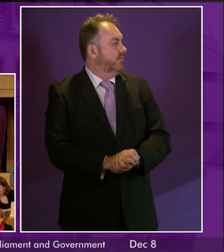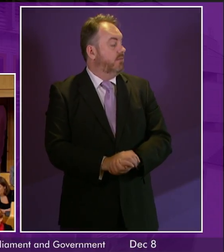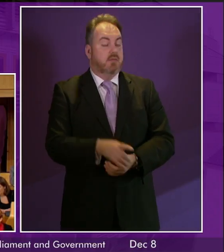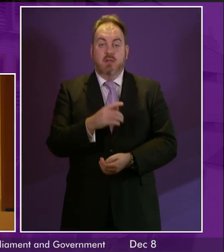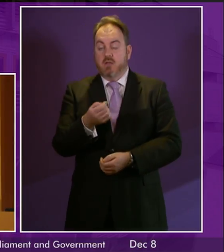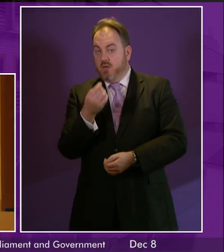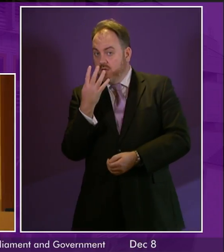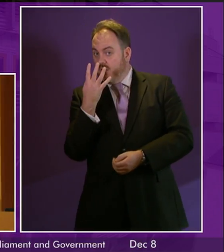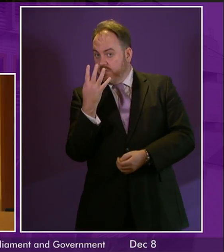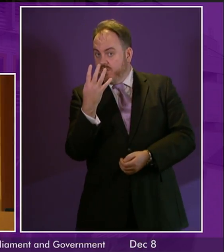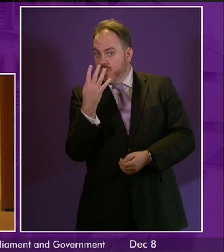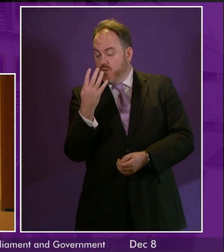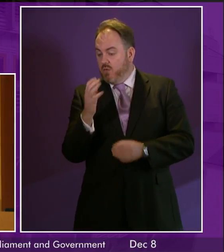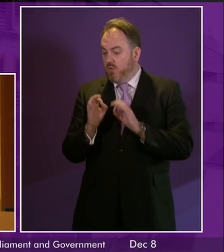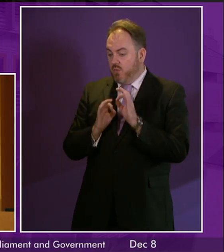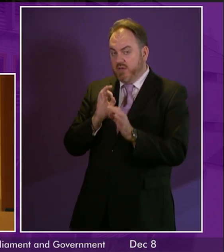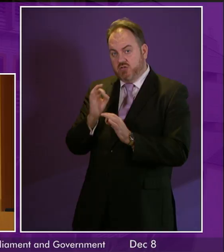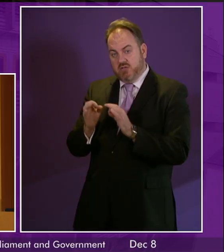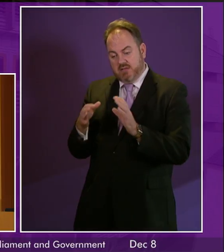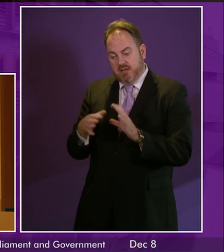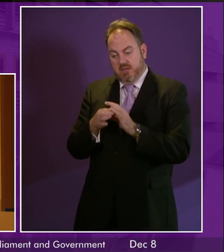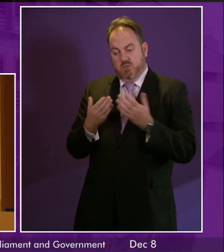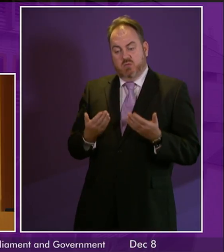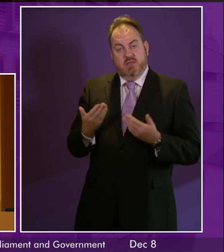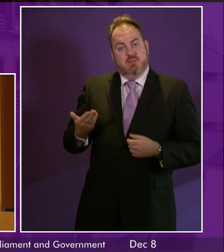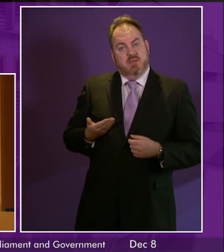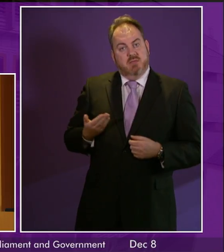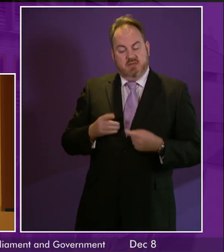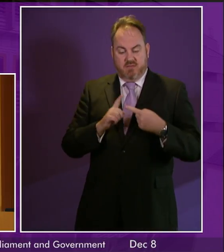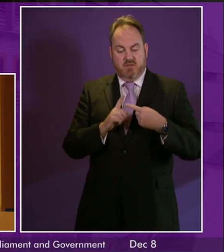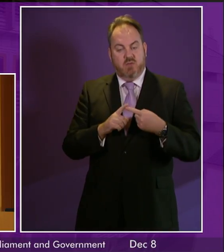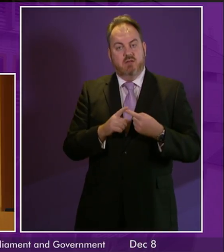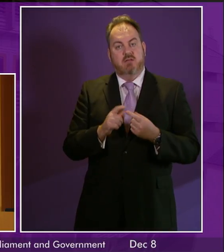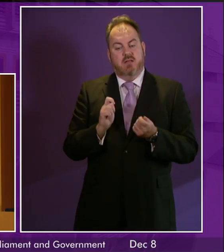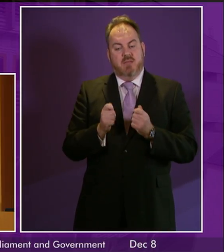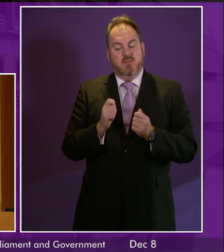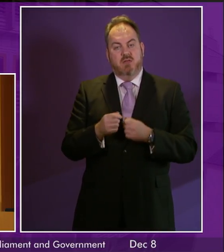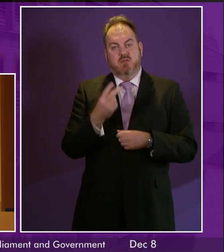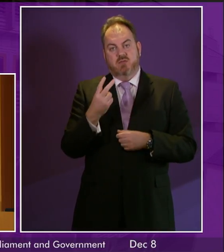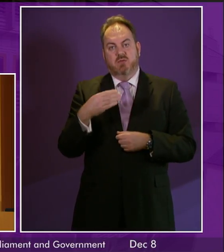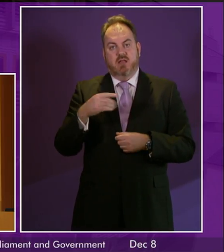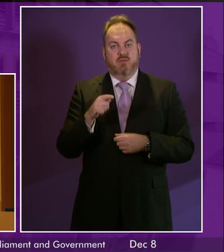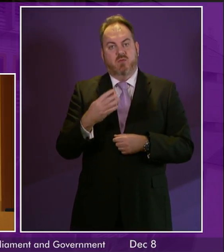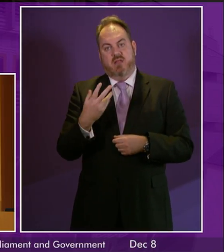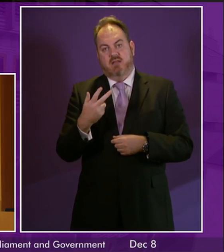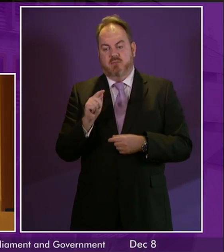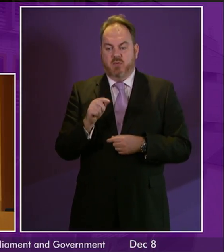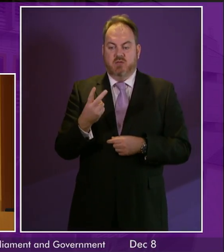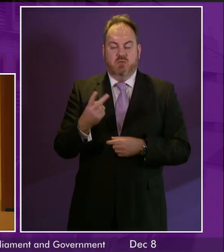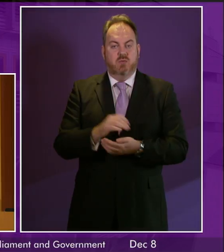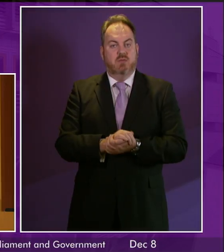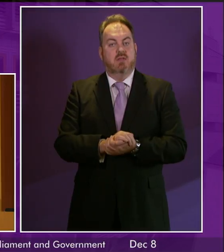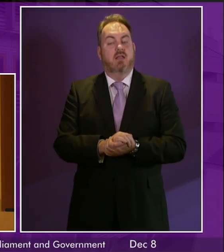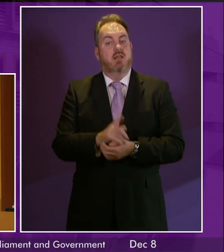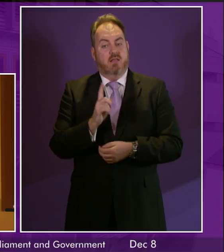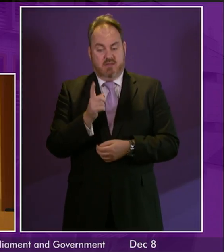There are four questions to be put as a result of today's business. The first question is that amendment 2948.2 in the name of Adam Tompkins,